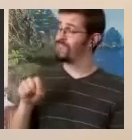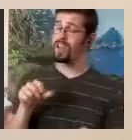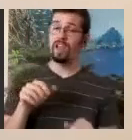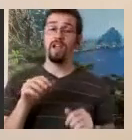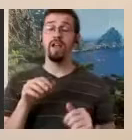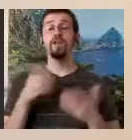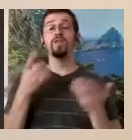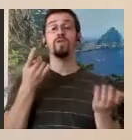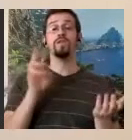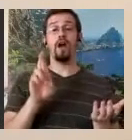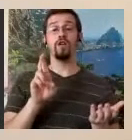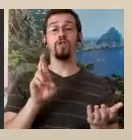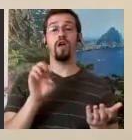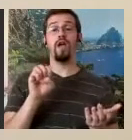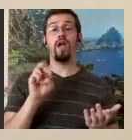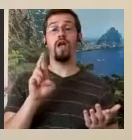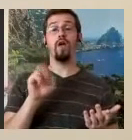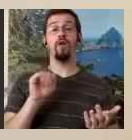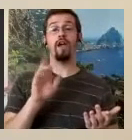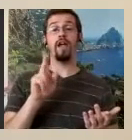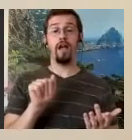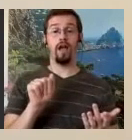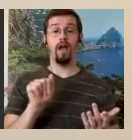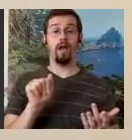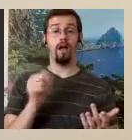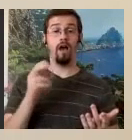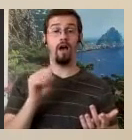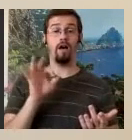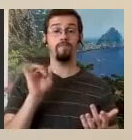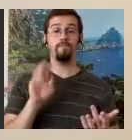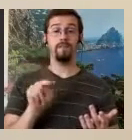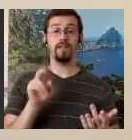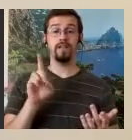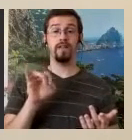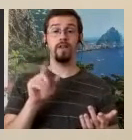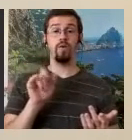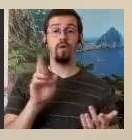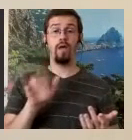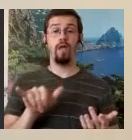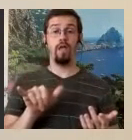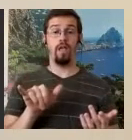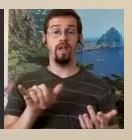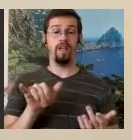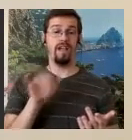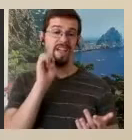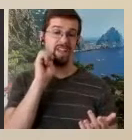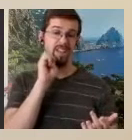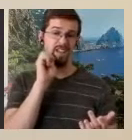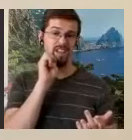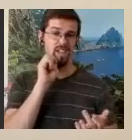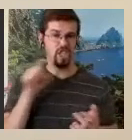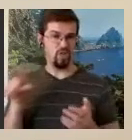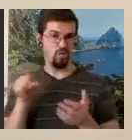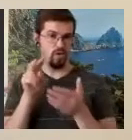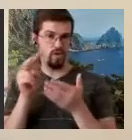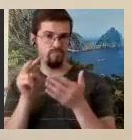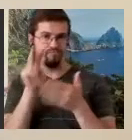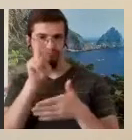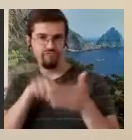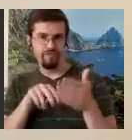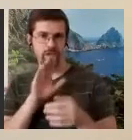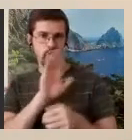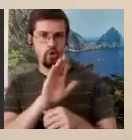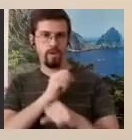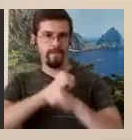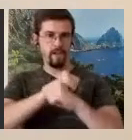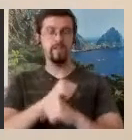Erica Hoffman-Dillaway was one of the people who reviewed your defense. Isn't that true? Yes. Yes.